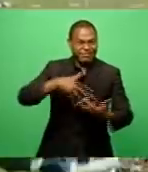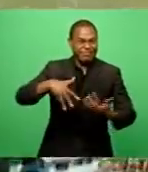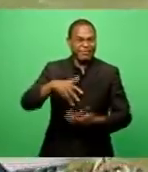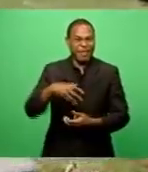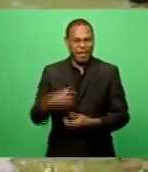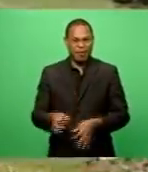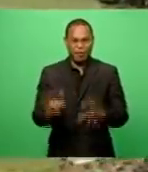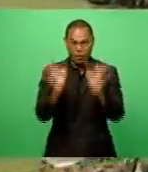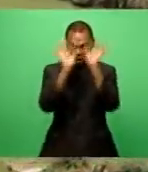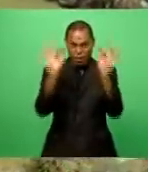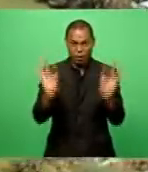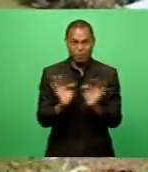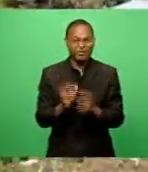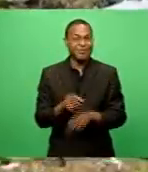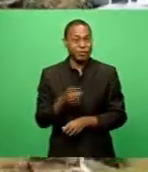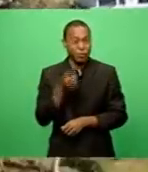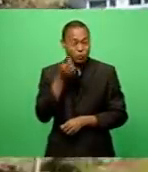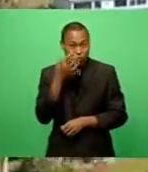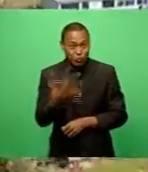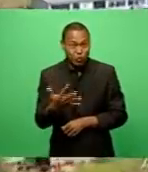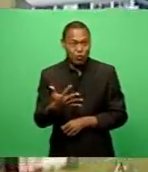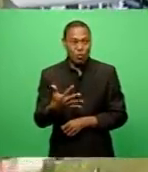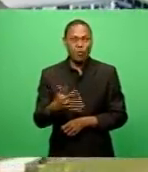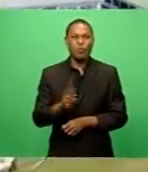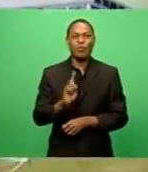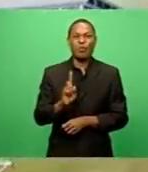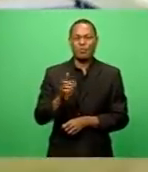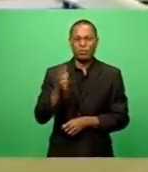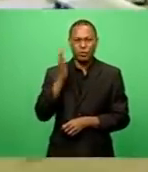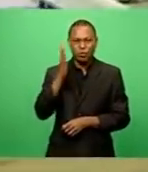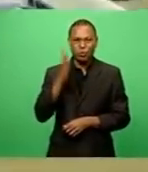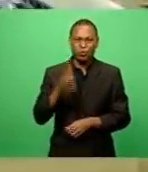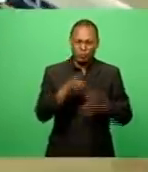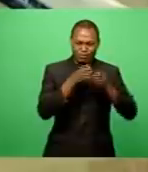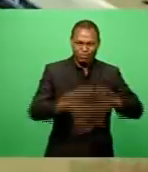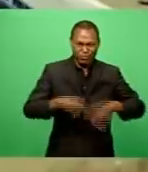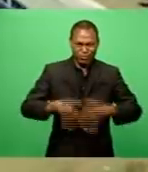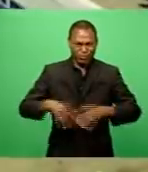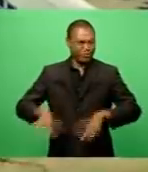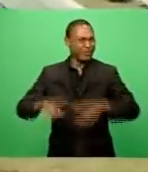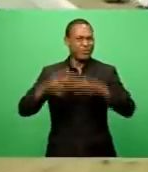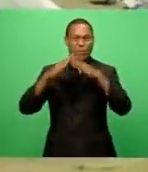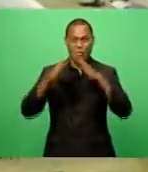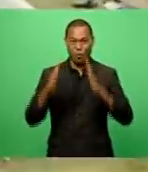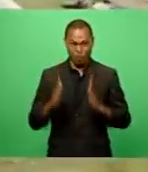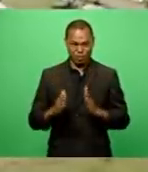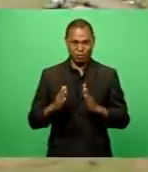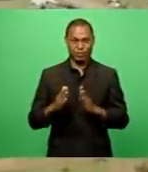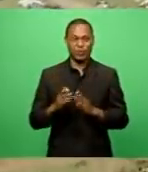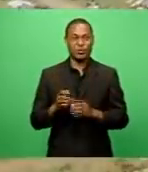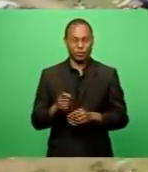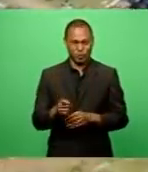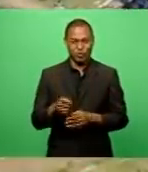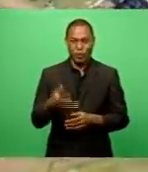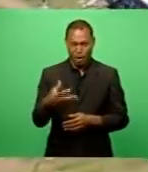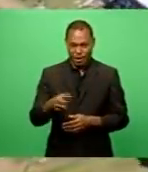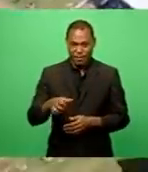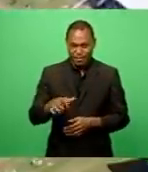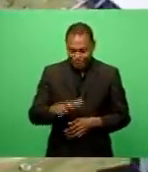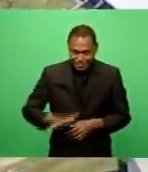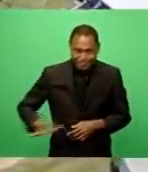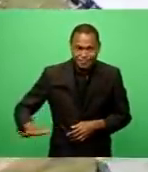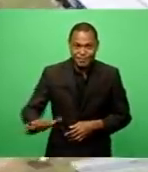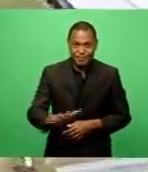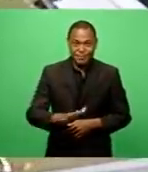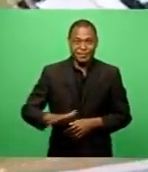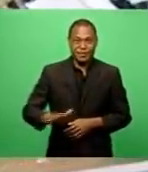pictures show some damage to school facilities as well as homes within the locality. Akbar says they will be